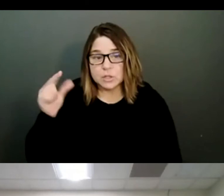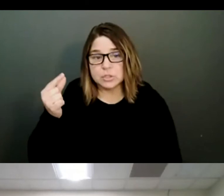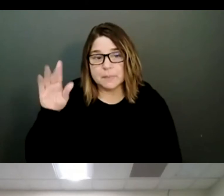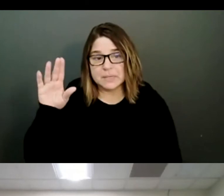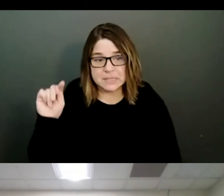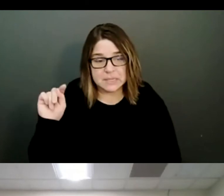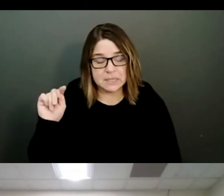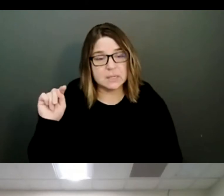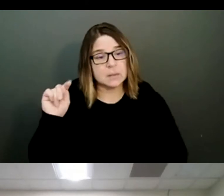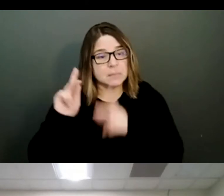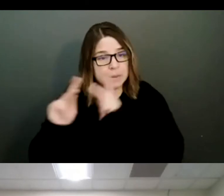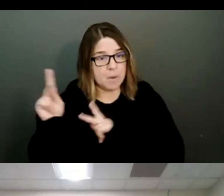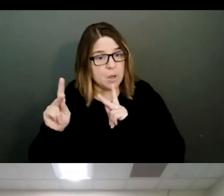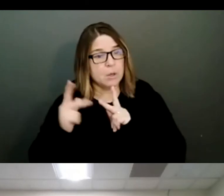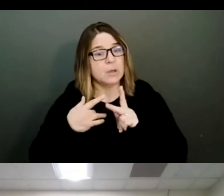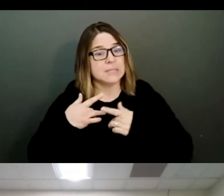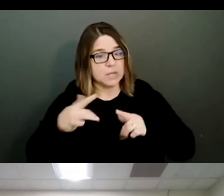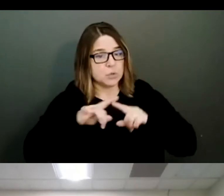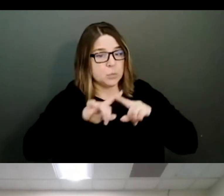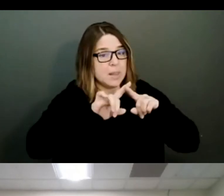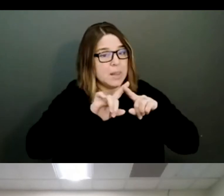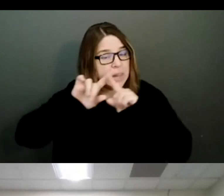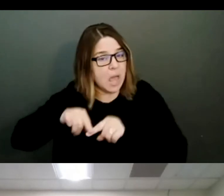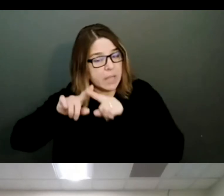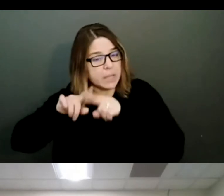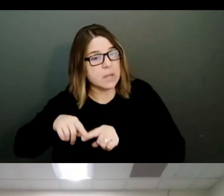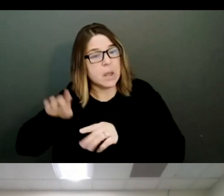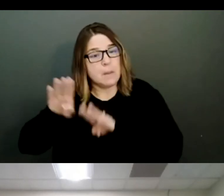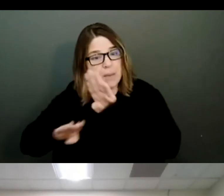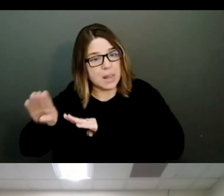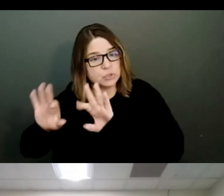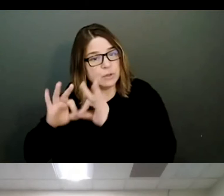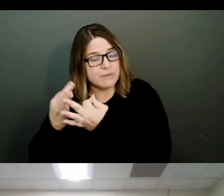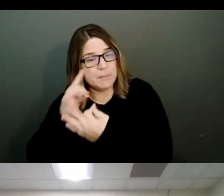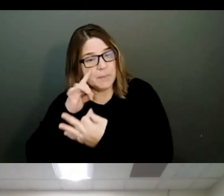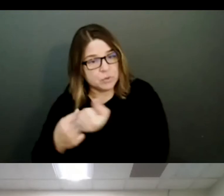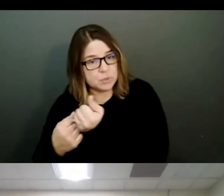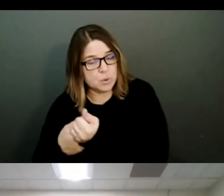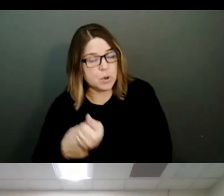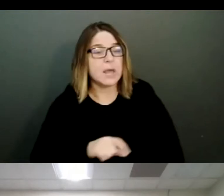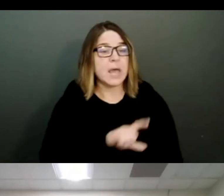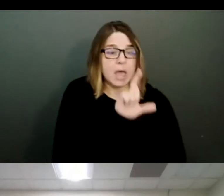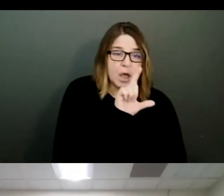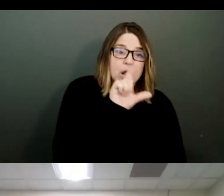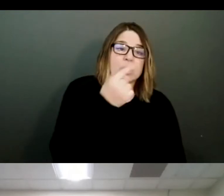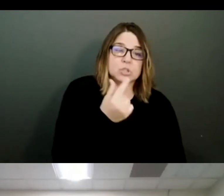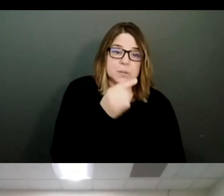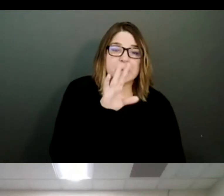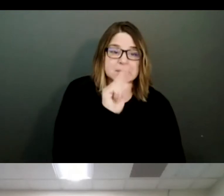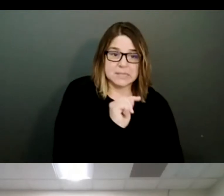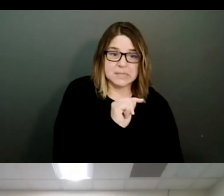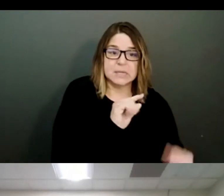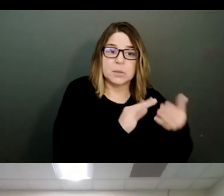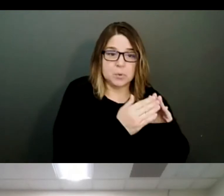tend to rely more on the biological family for sources of support, whereas in the LGBT community, that's inverse.